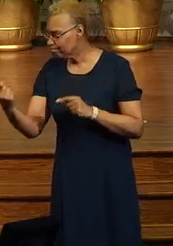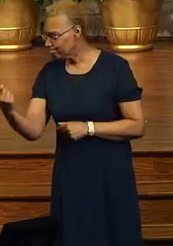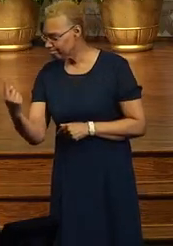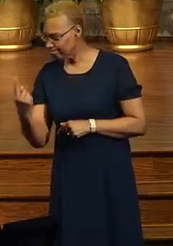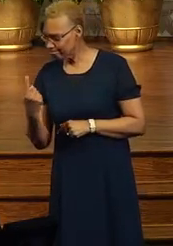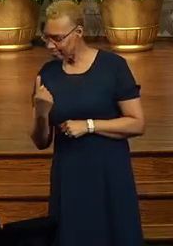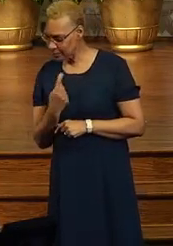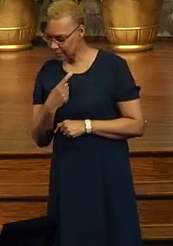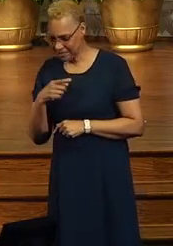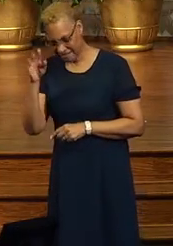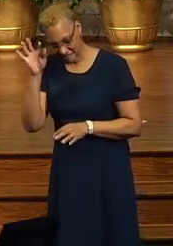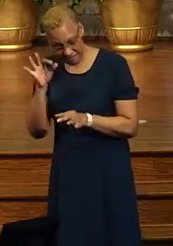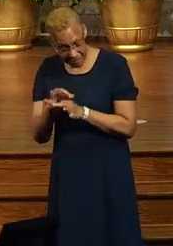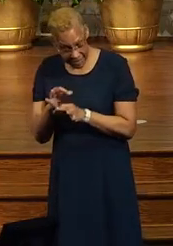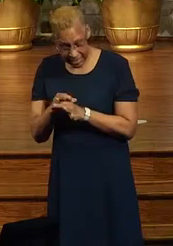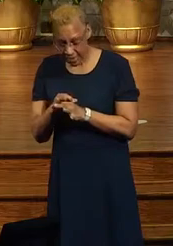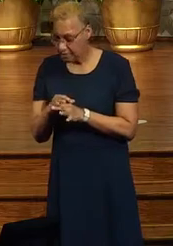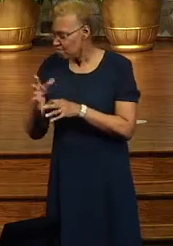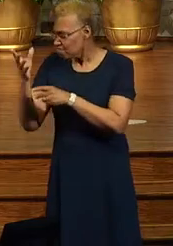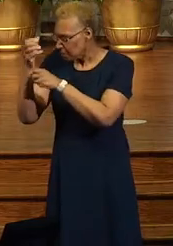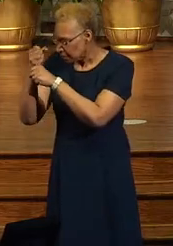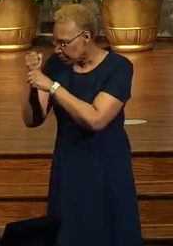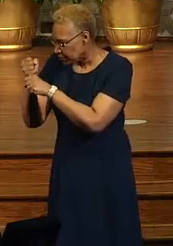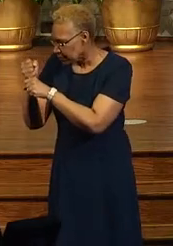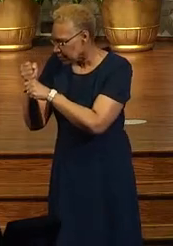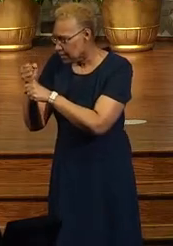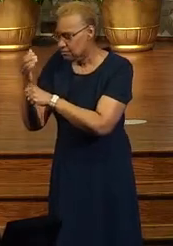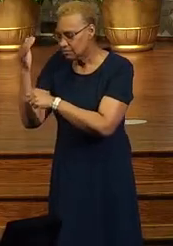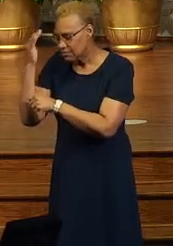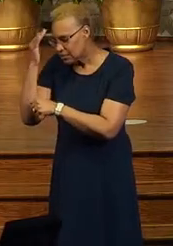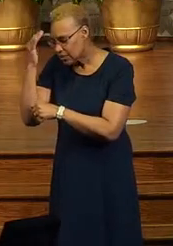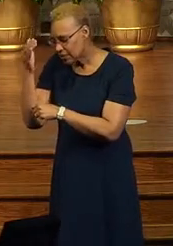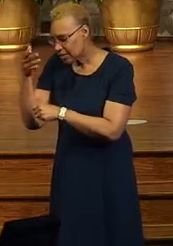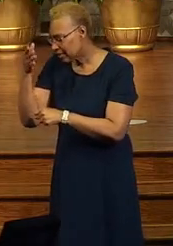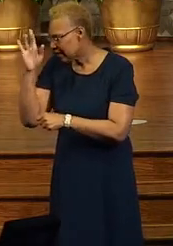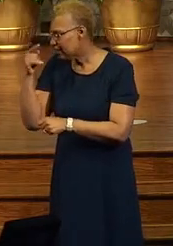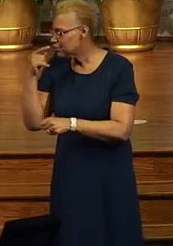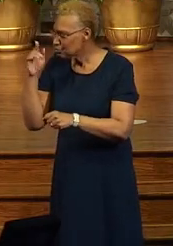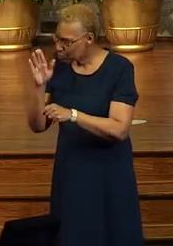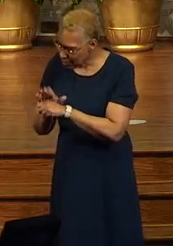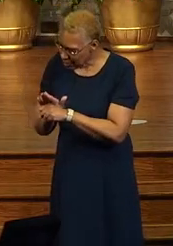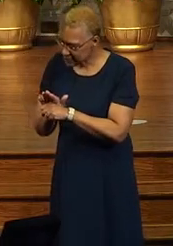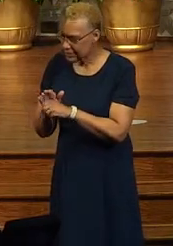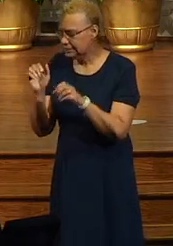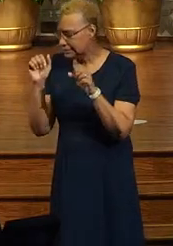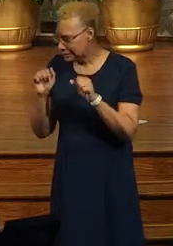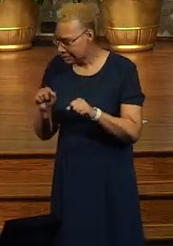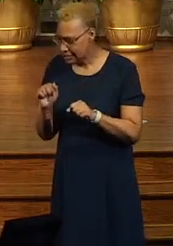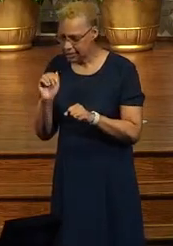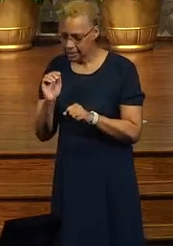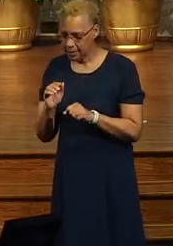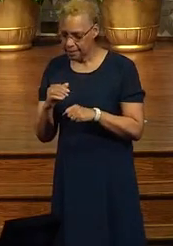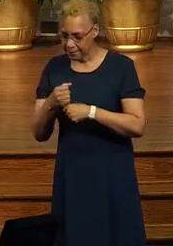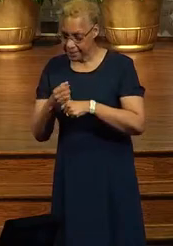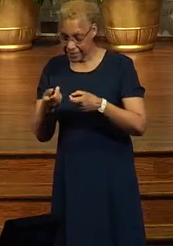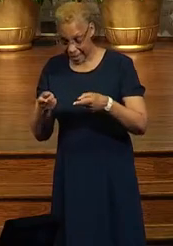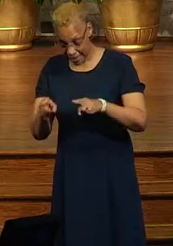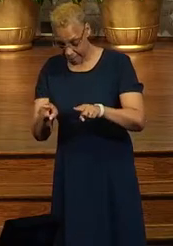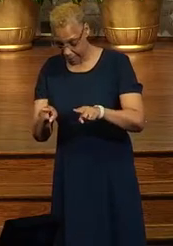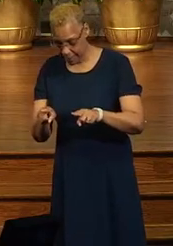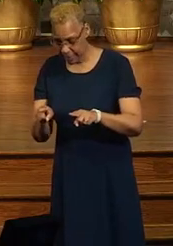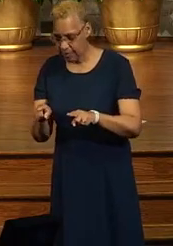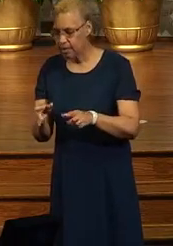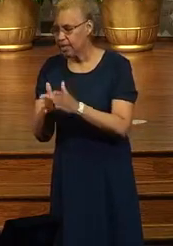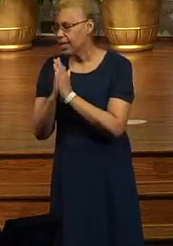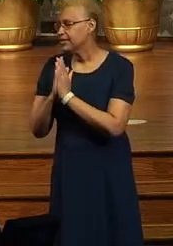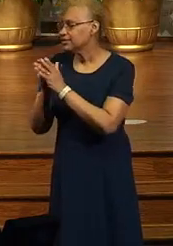trusting, knowing that what God has promised, he's able to perform. So Lord, we ask you to bless and